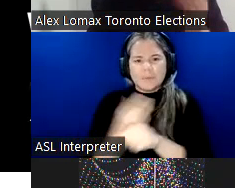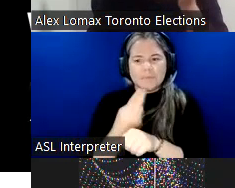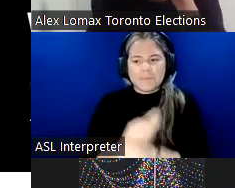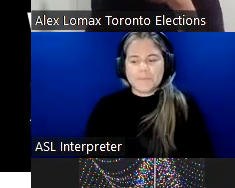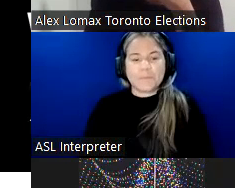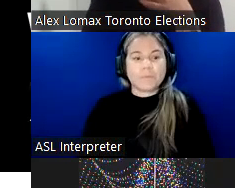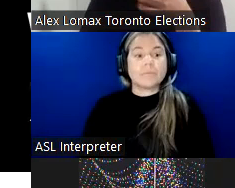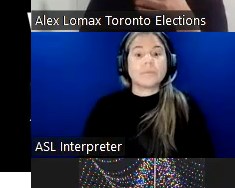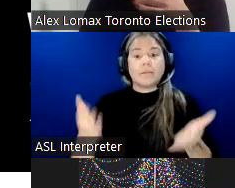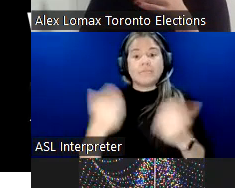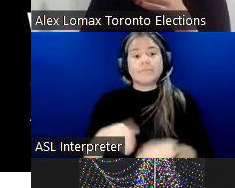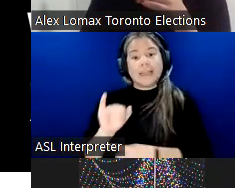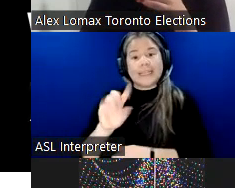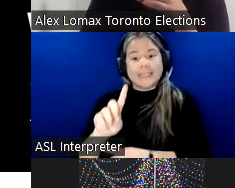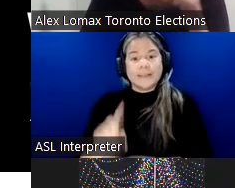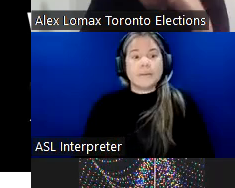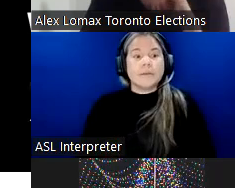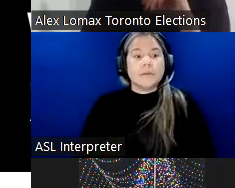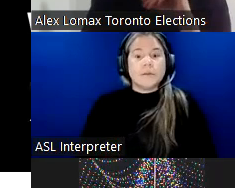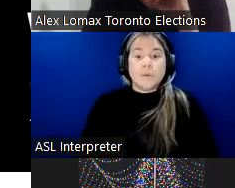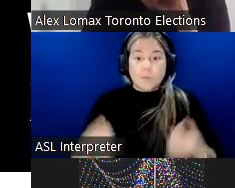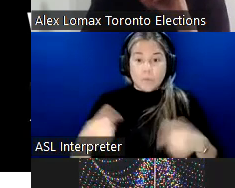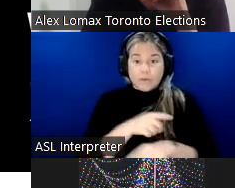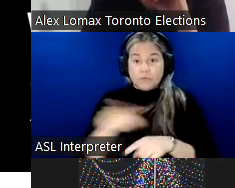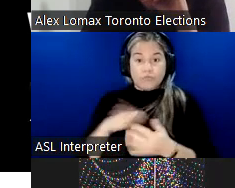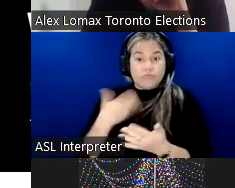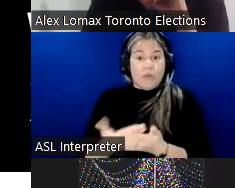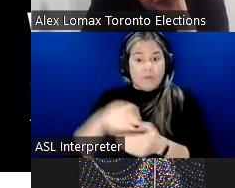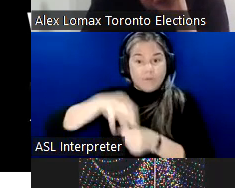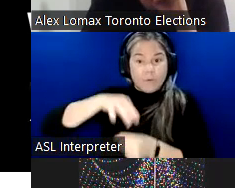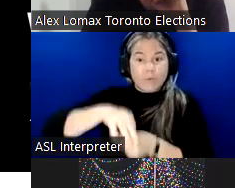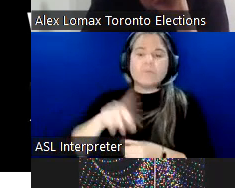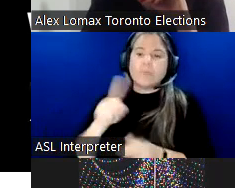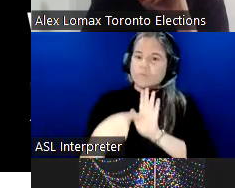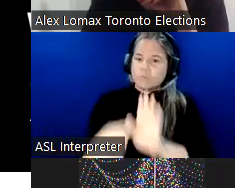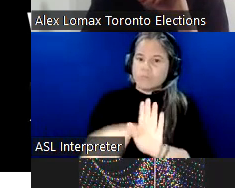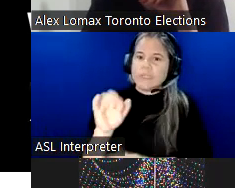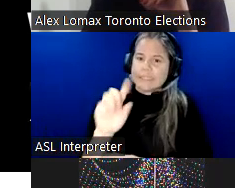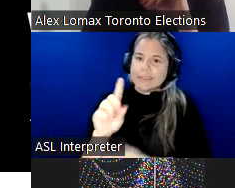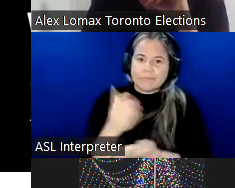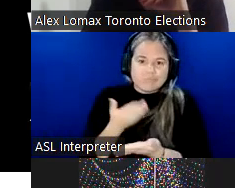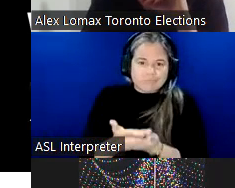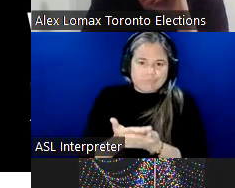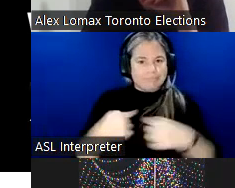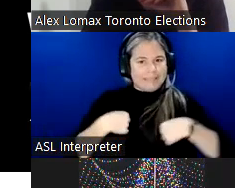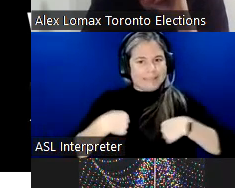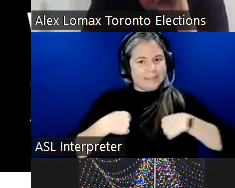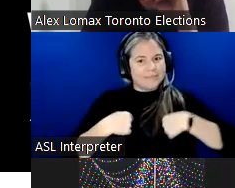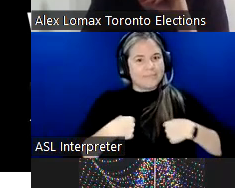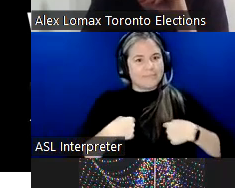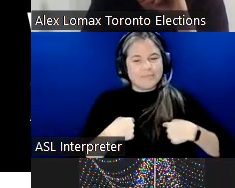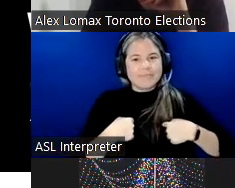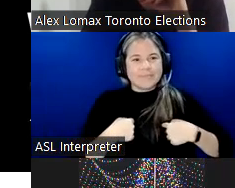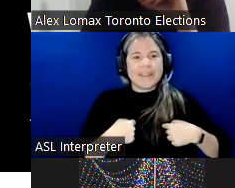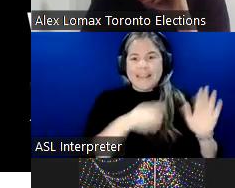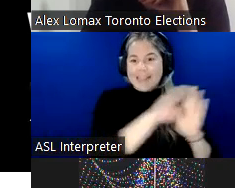about identification. When you arrive to vote in person, you must show identification to prove that you are the person whose name appears on the